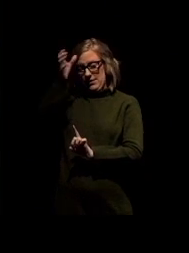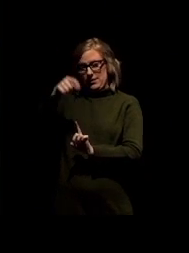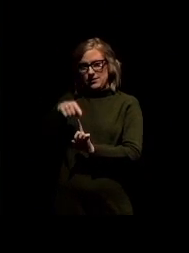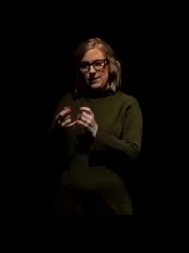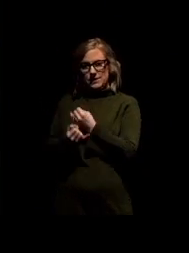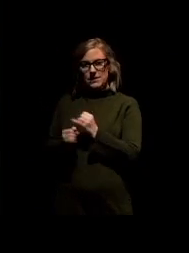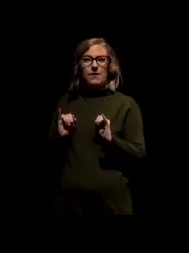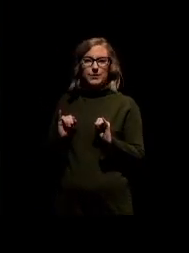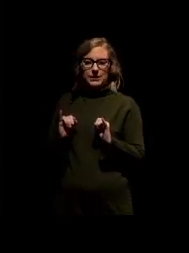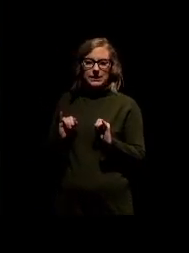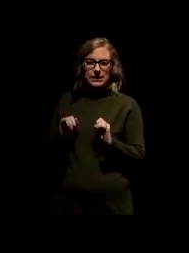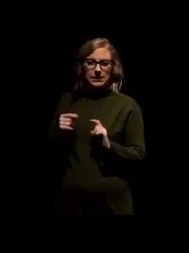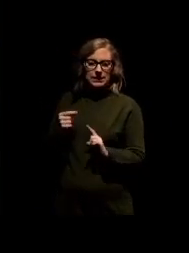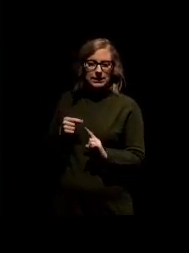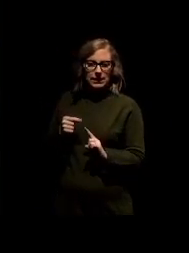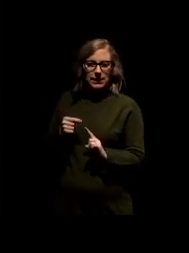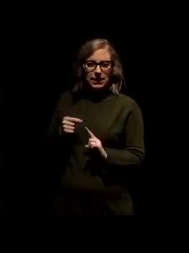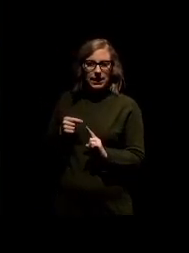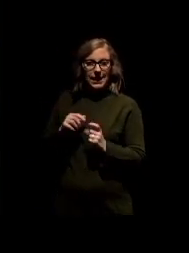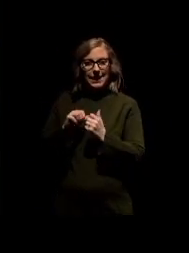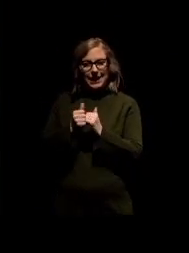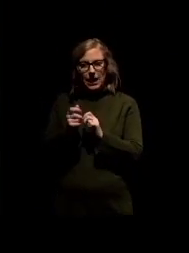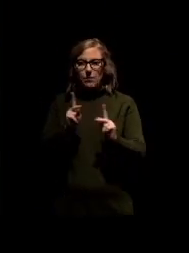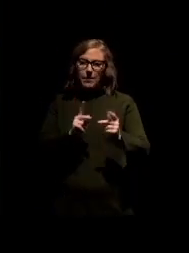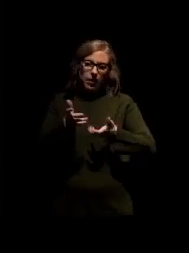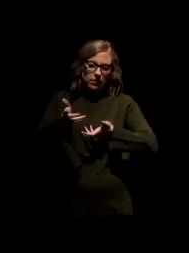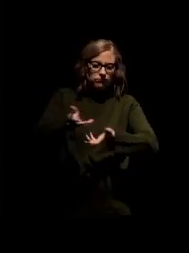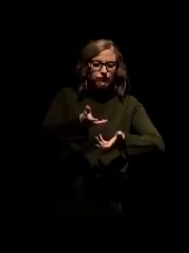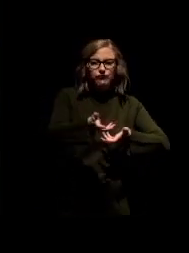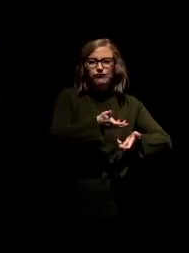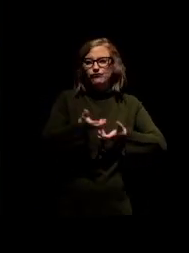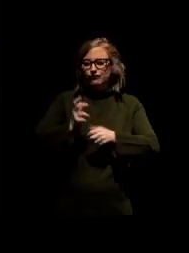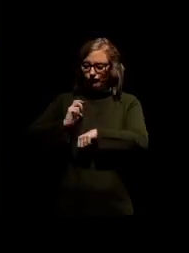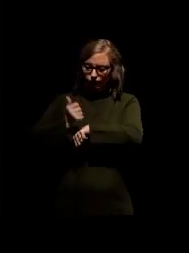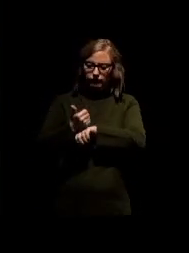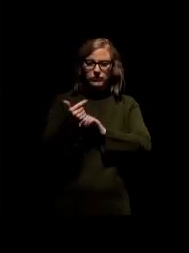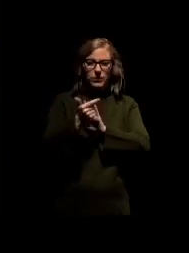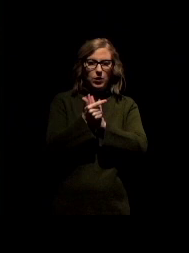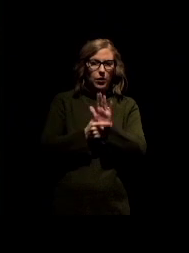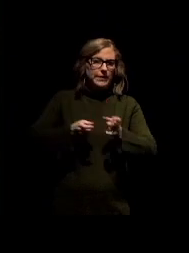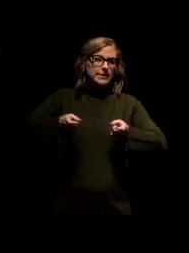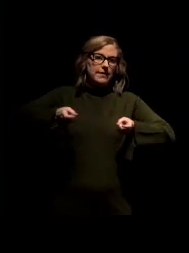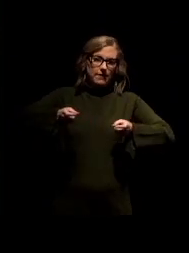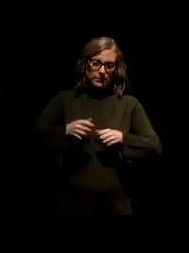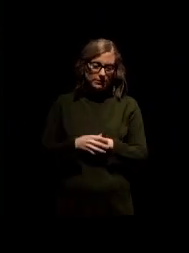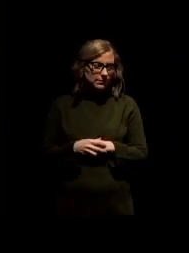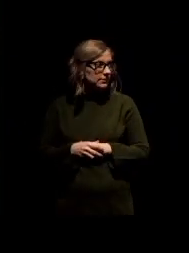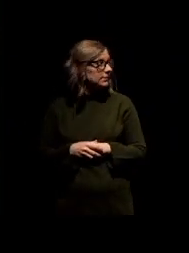the principles of how people interact and establish laws and governance, right?